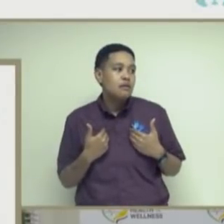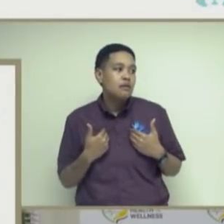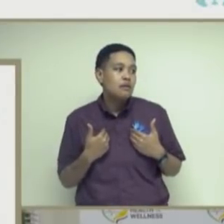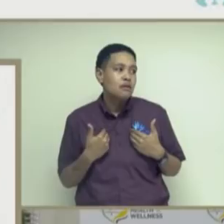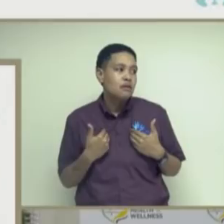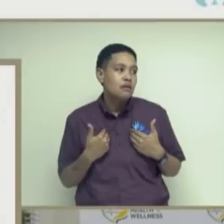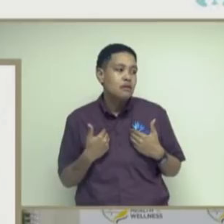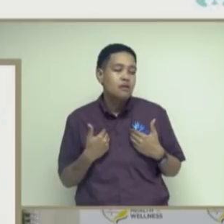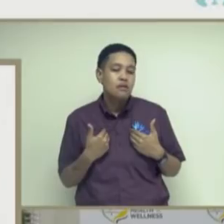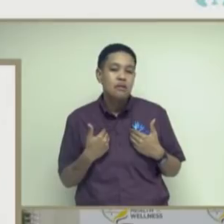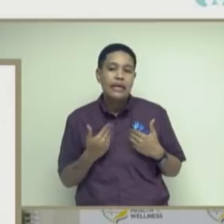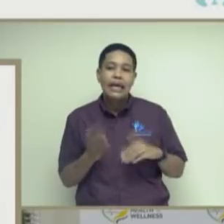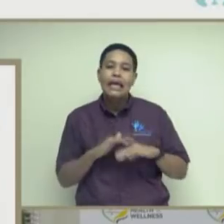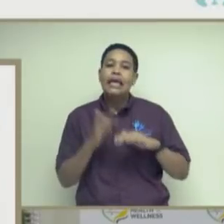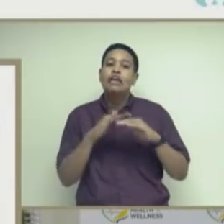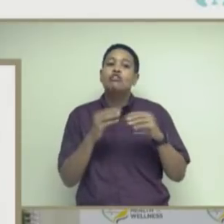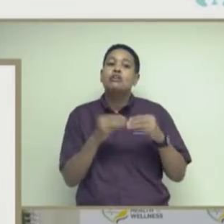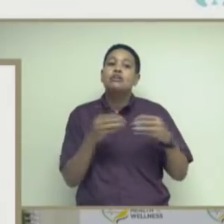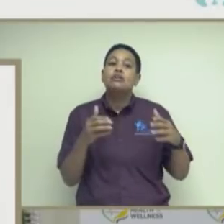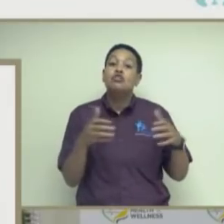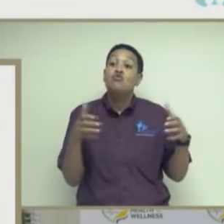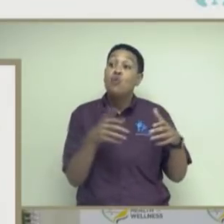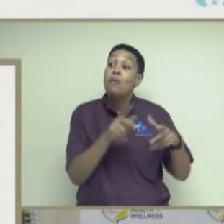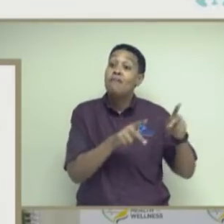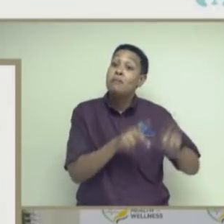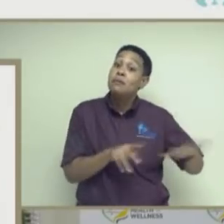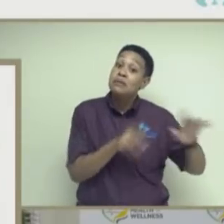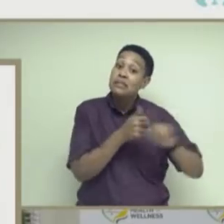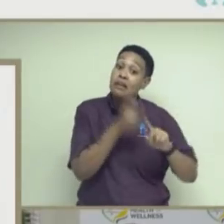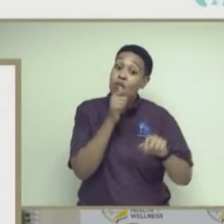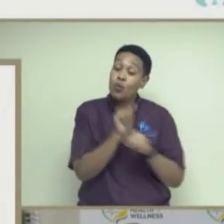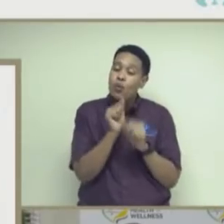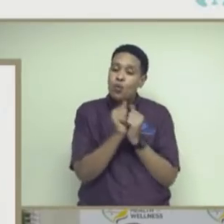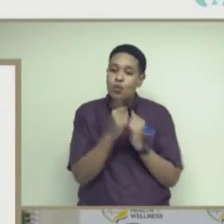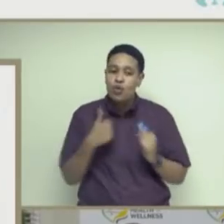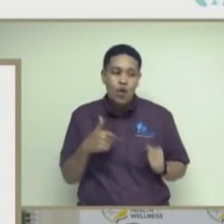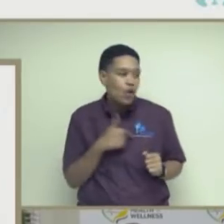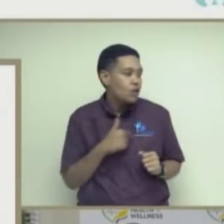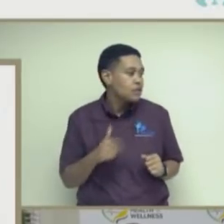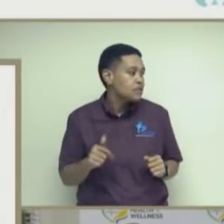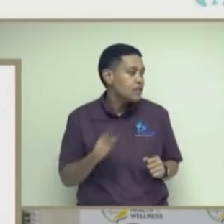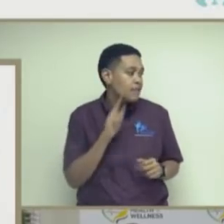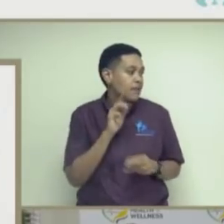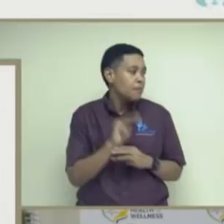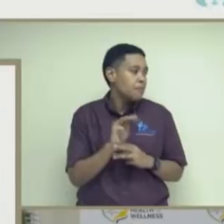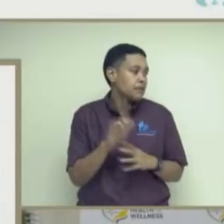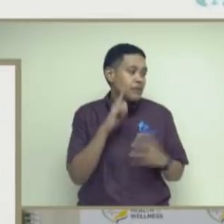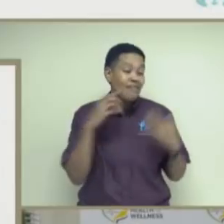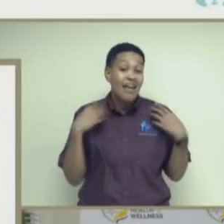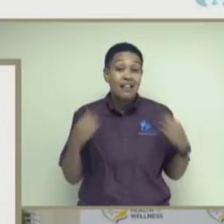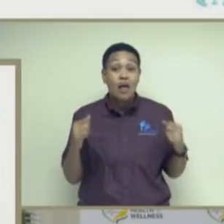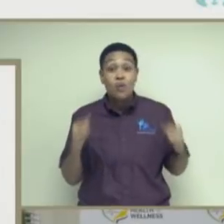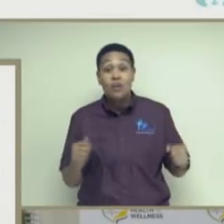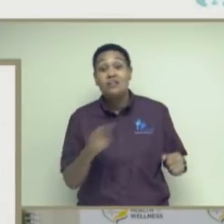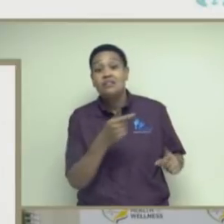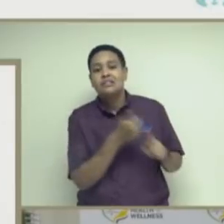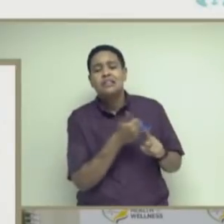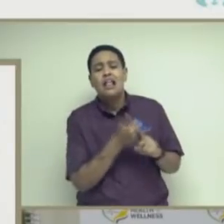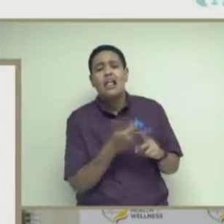increase the cadre of persons that are working with us. As the Minister of Health and Wellness